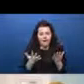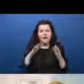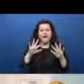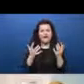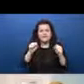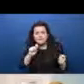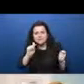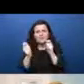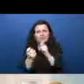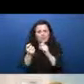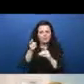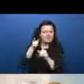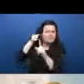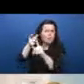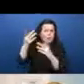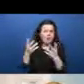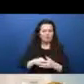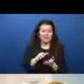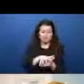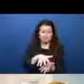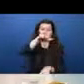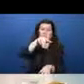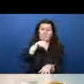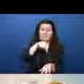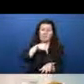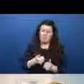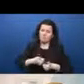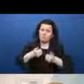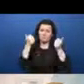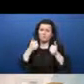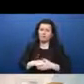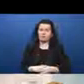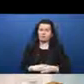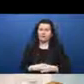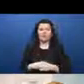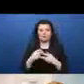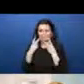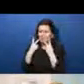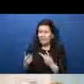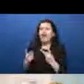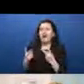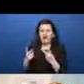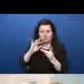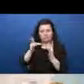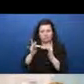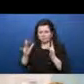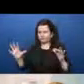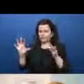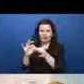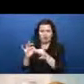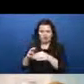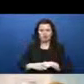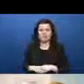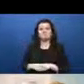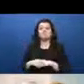We need more and better data and targets for digital connectivity and affordability, but also metrics to measure the